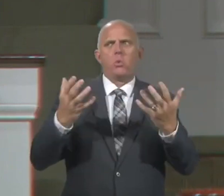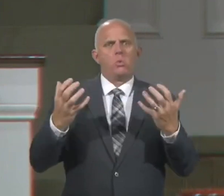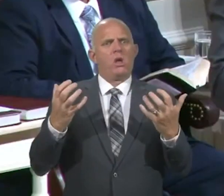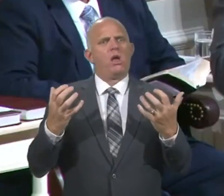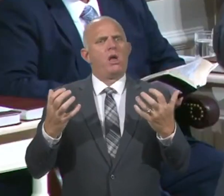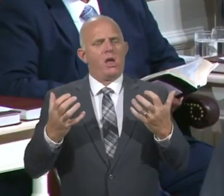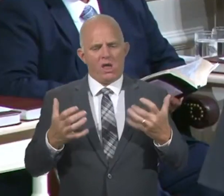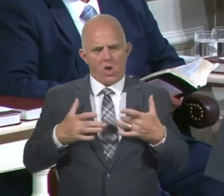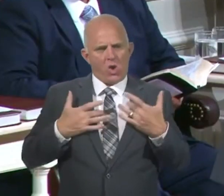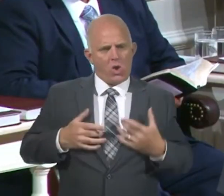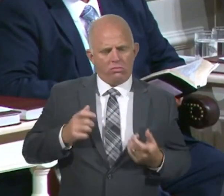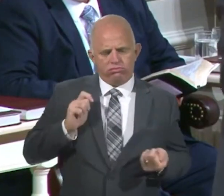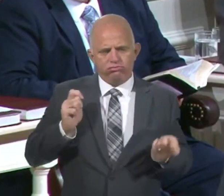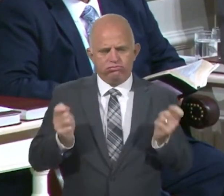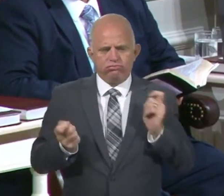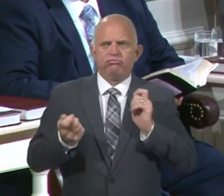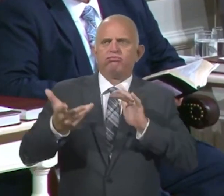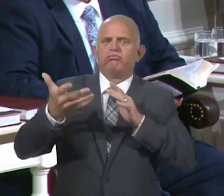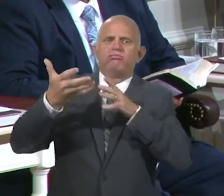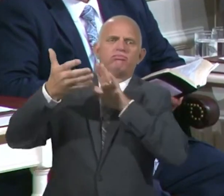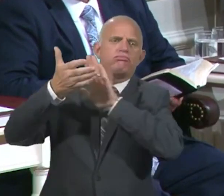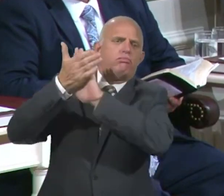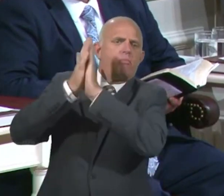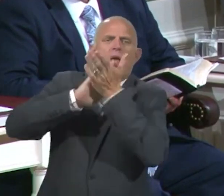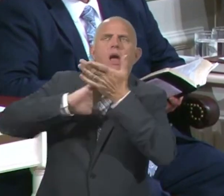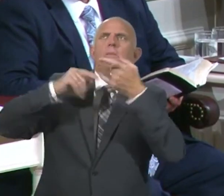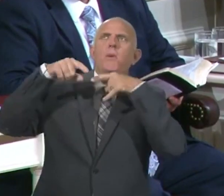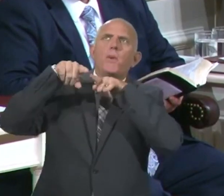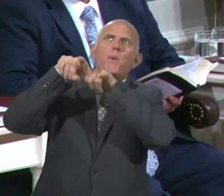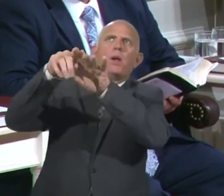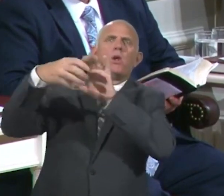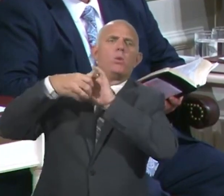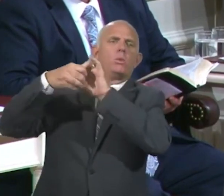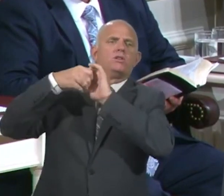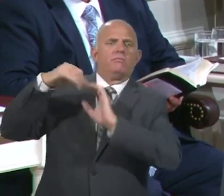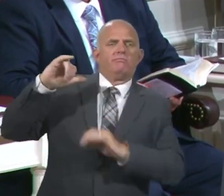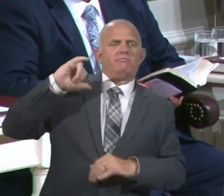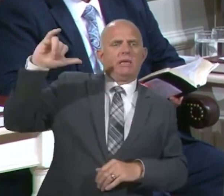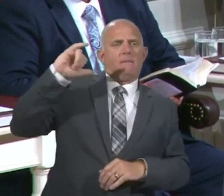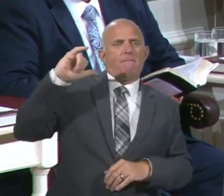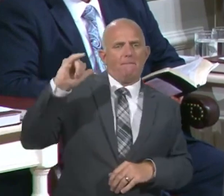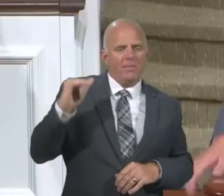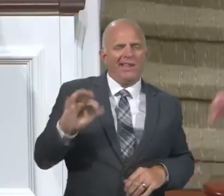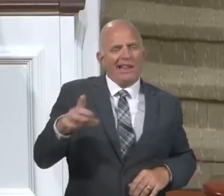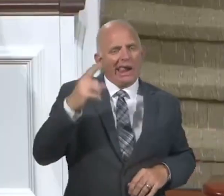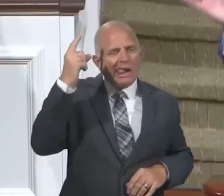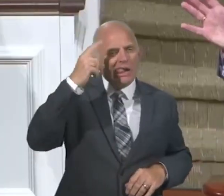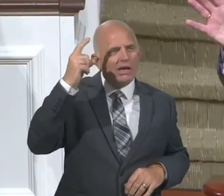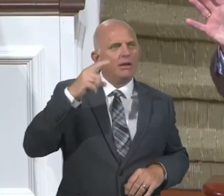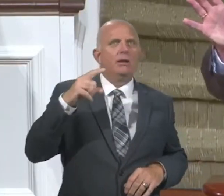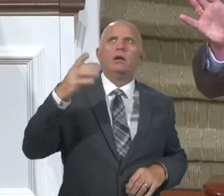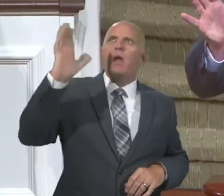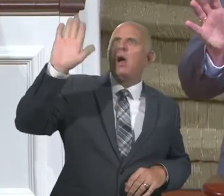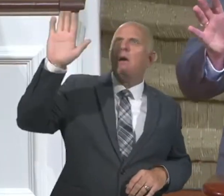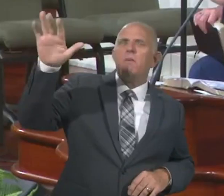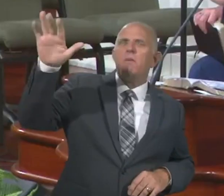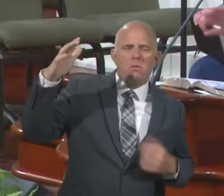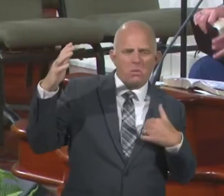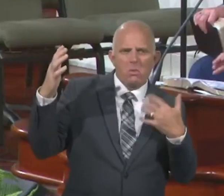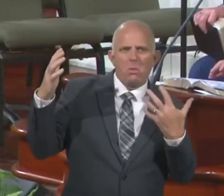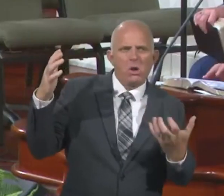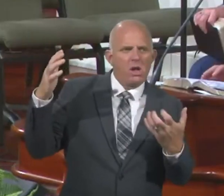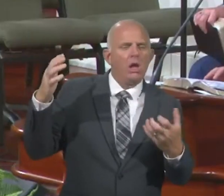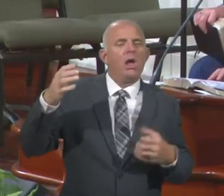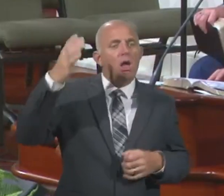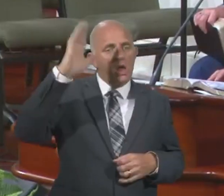God aligns our hearts with his heart. And I can't help but wonder, when you think about what does God want more than anything else, I think God wants